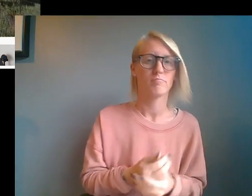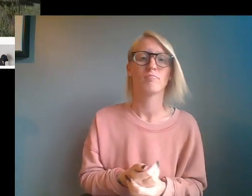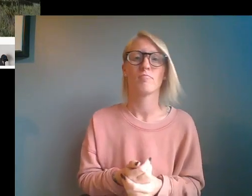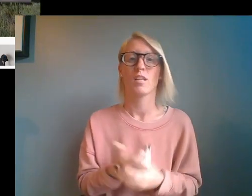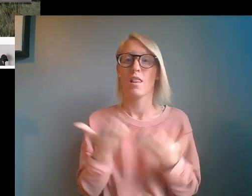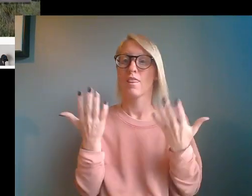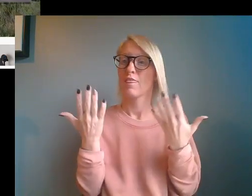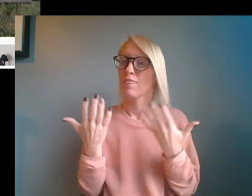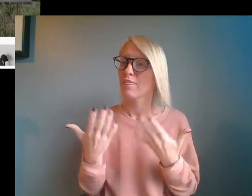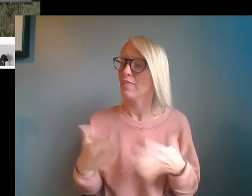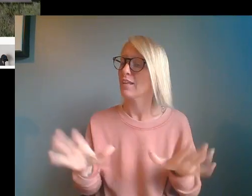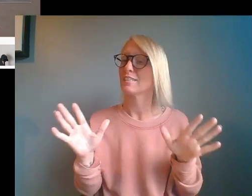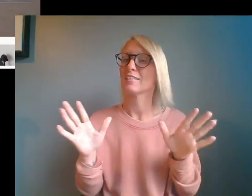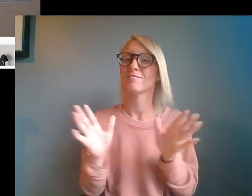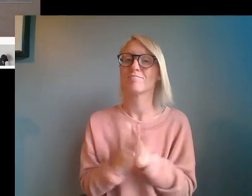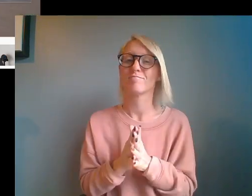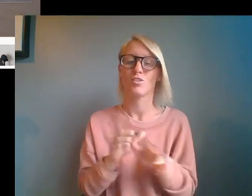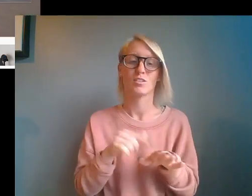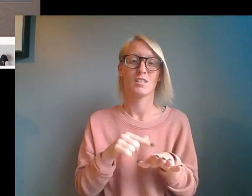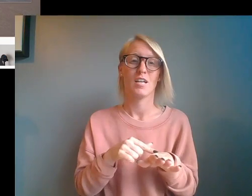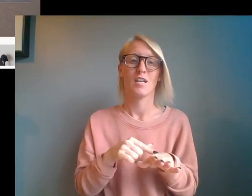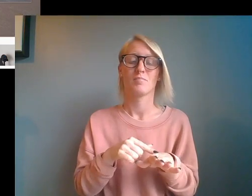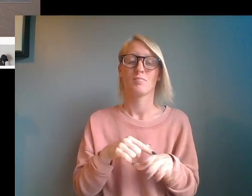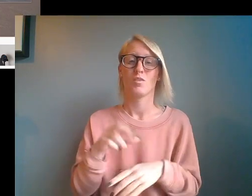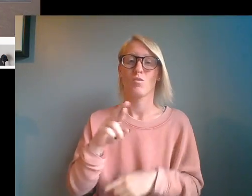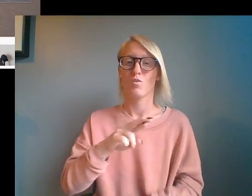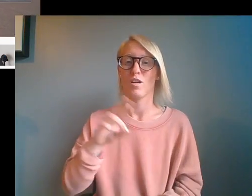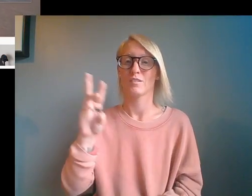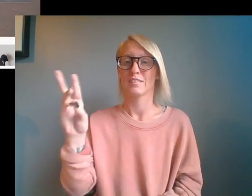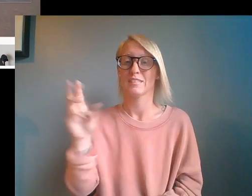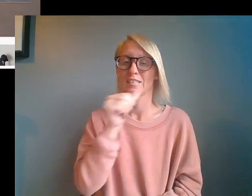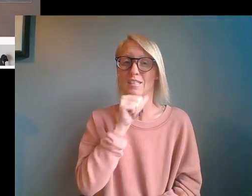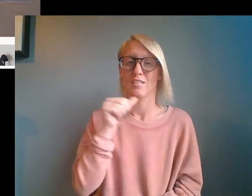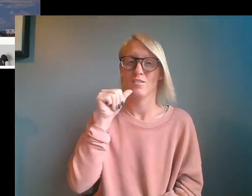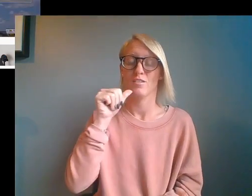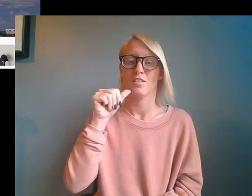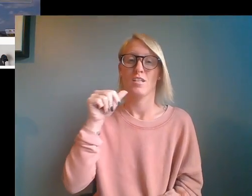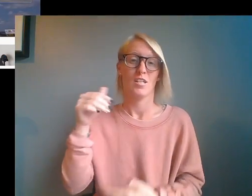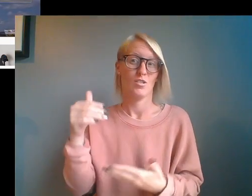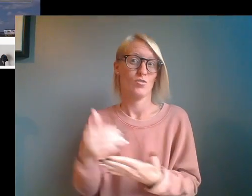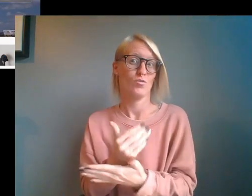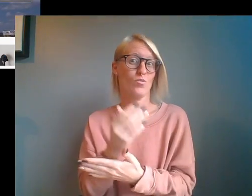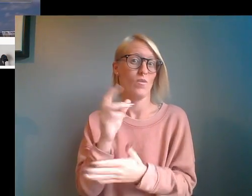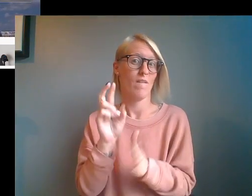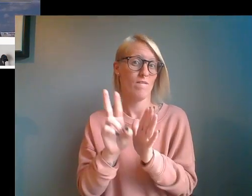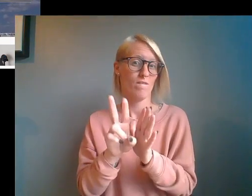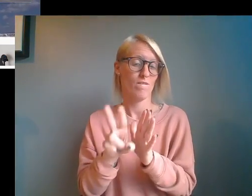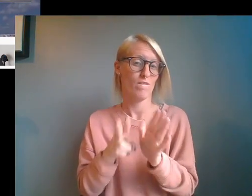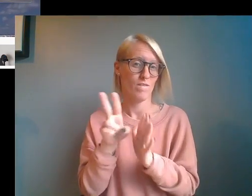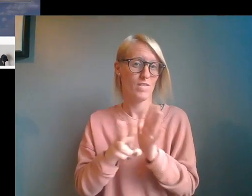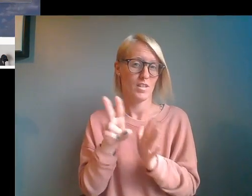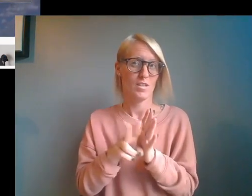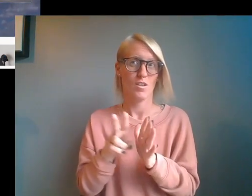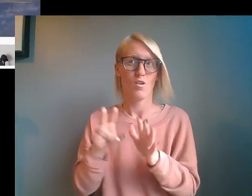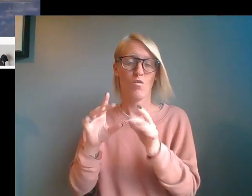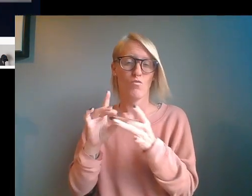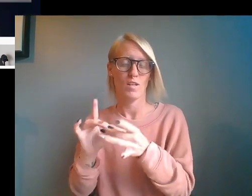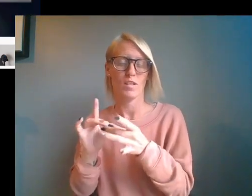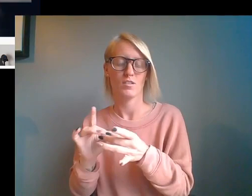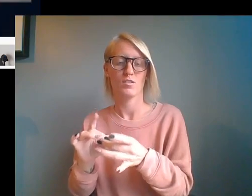That's it for our time on Route 66 in Arizona, and you can see the New Mexico video next week or in the description if it's already been